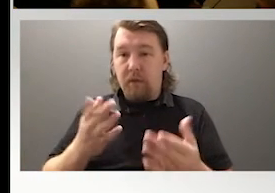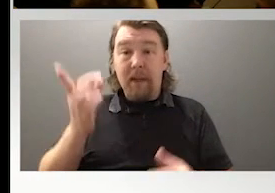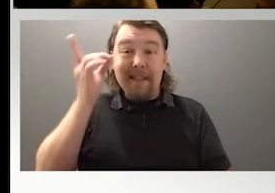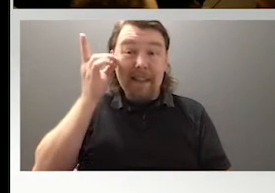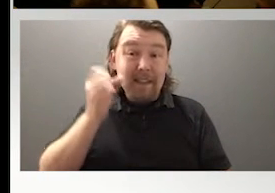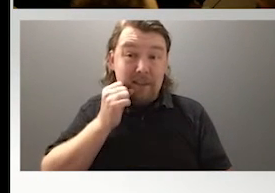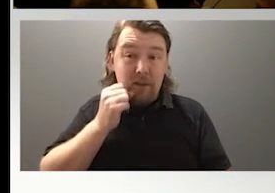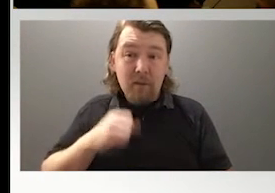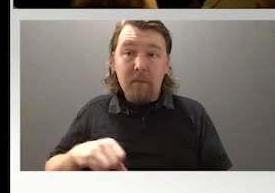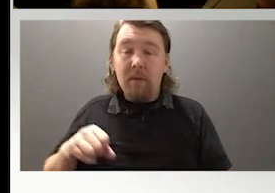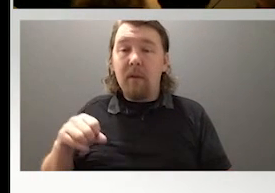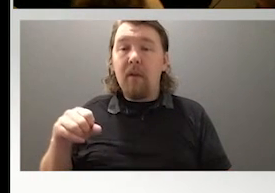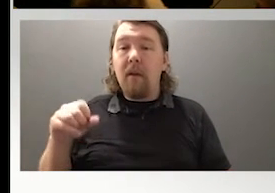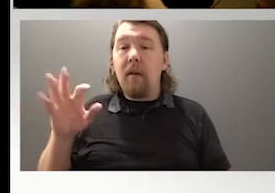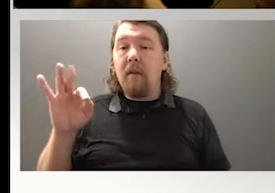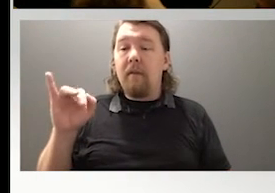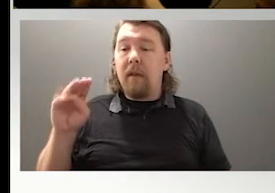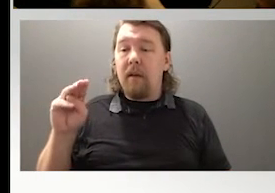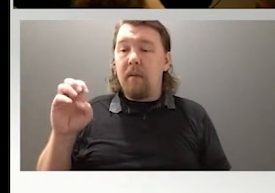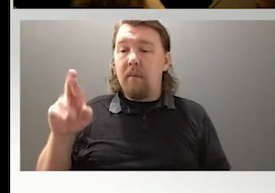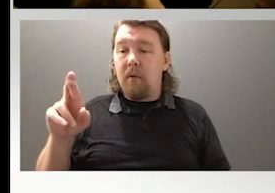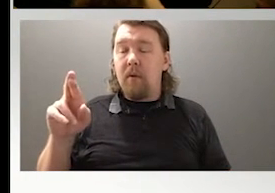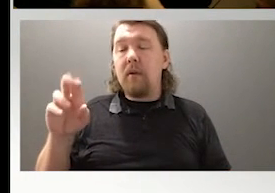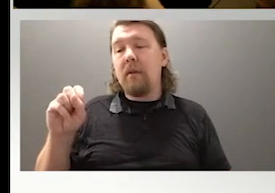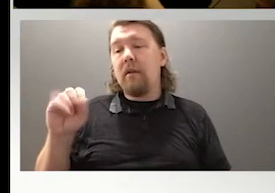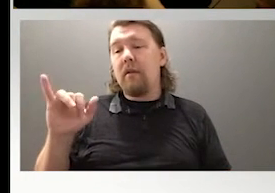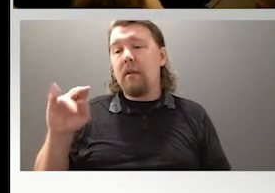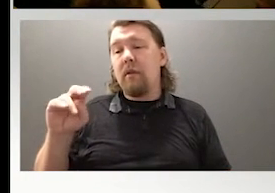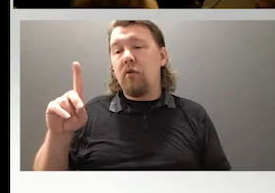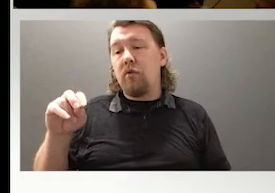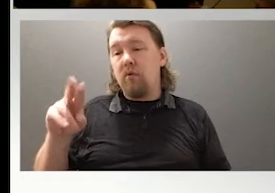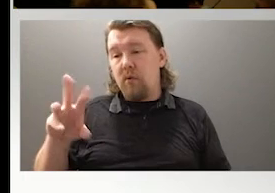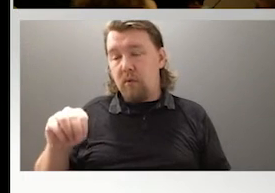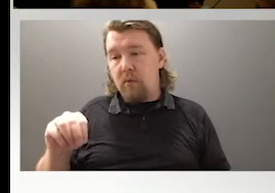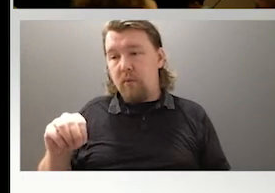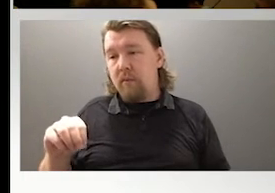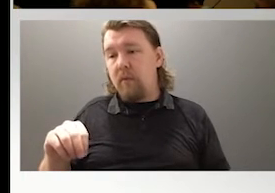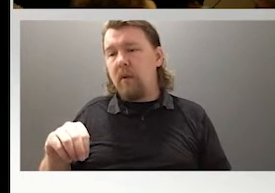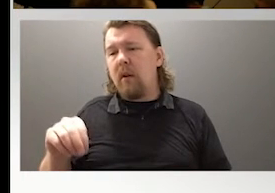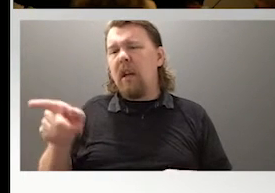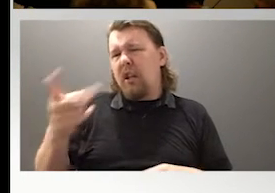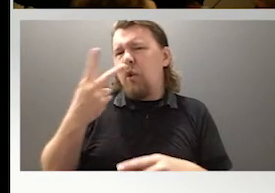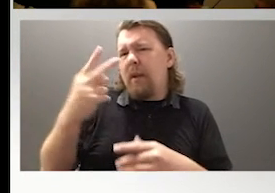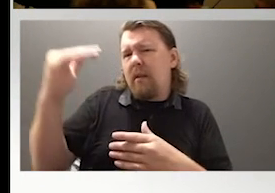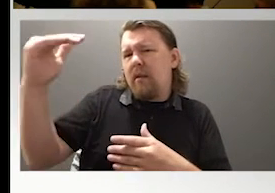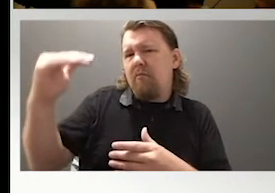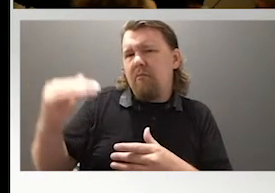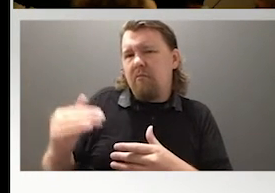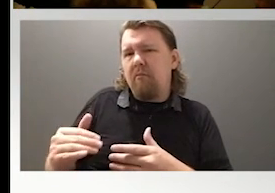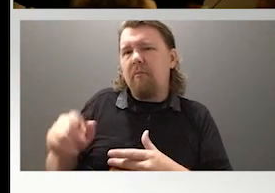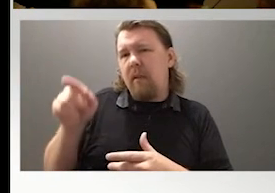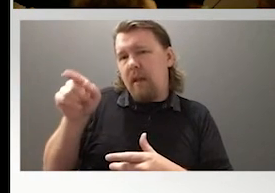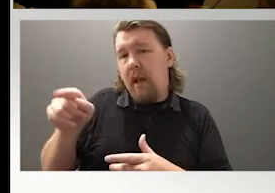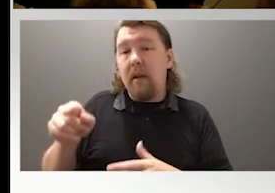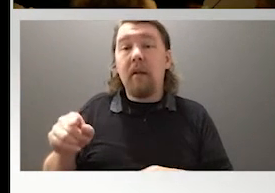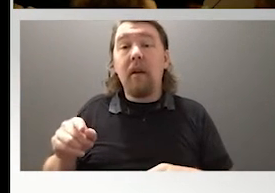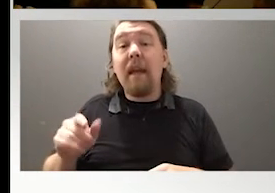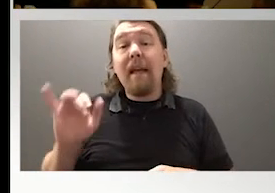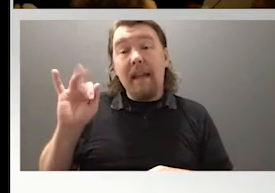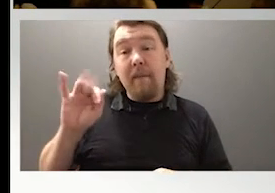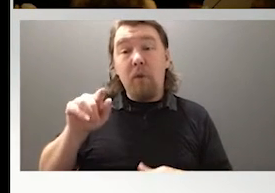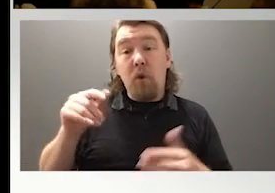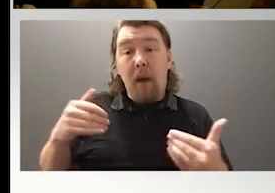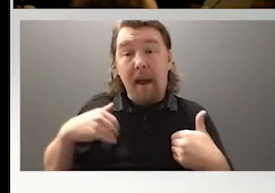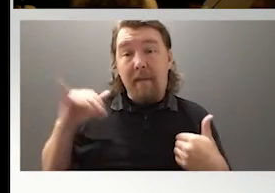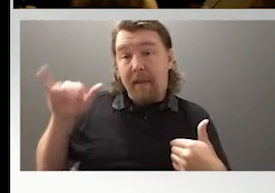syndrome, Phelan-McDermid syndrome, or Prader-Willi syndrome. And we must have documentation that the